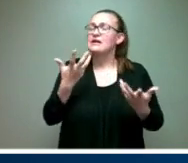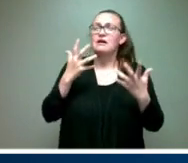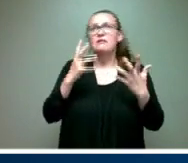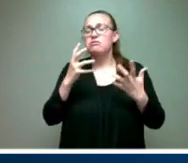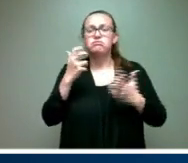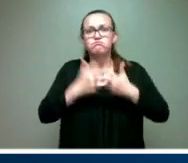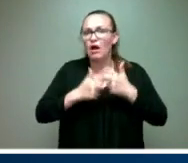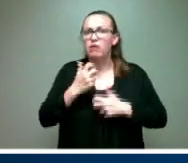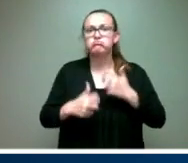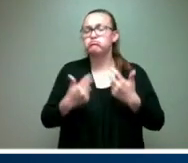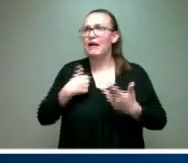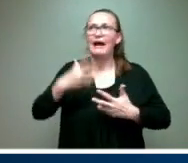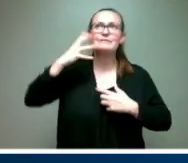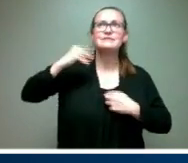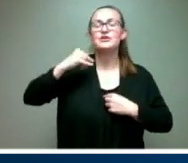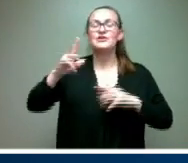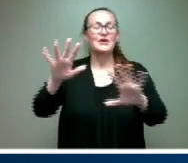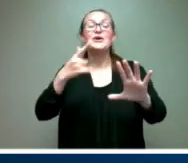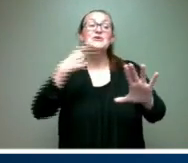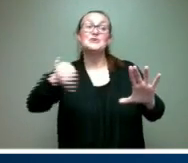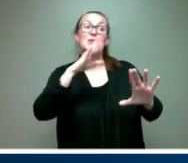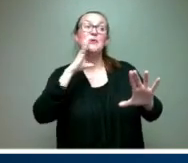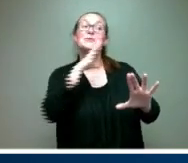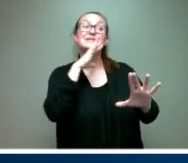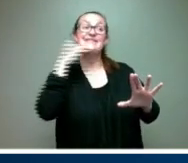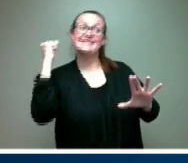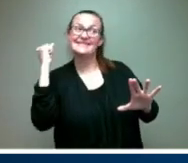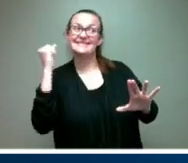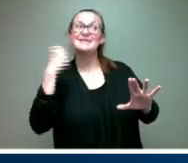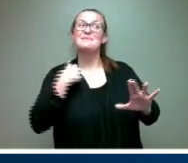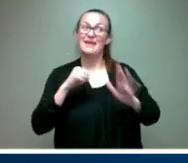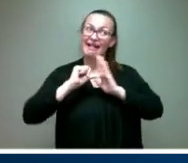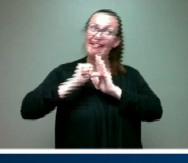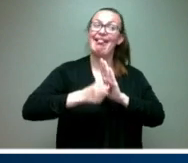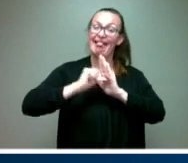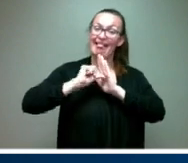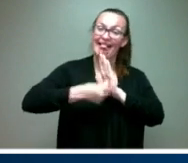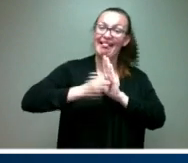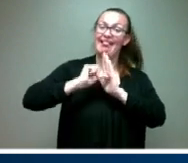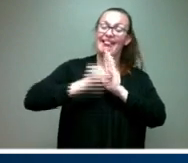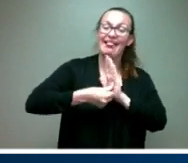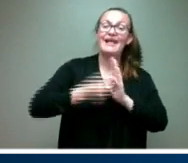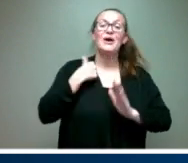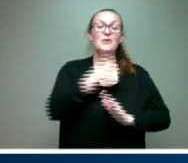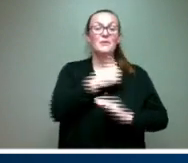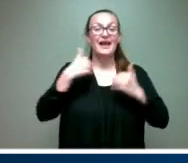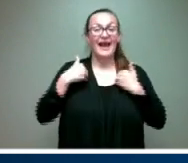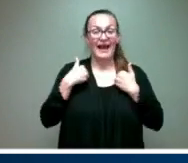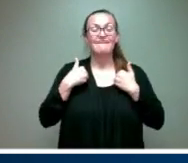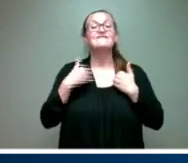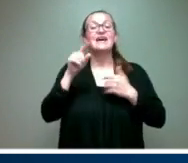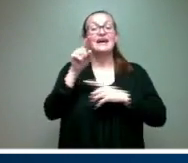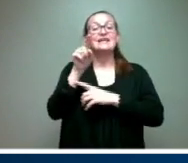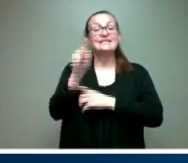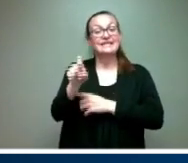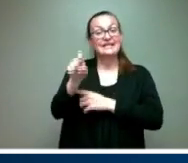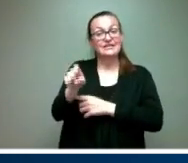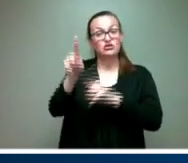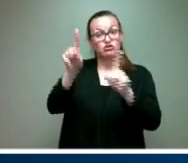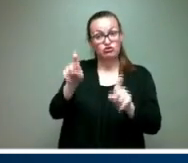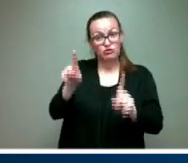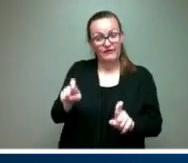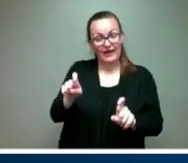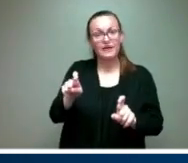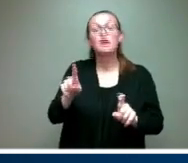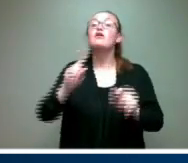it, but we have a family needs survey, and we are on 2.0. We had a family